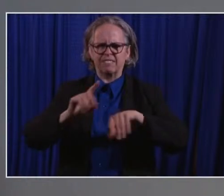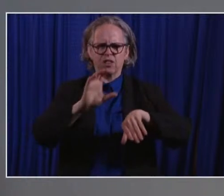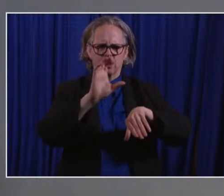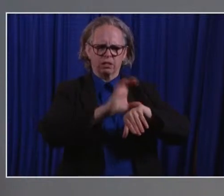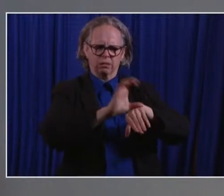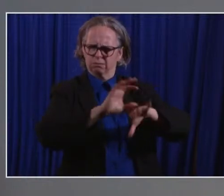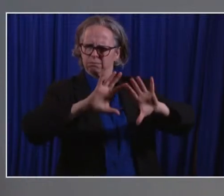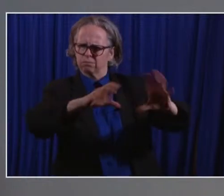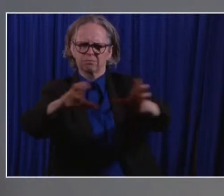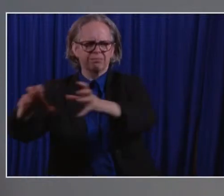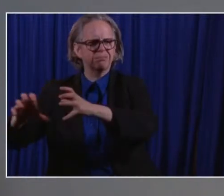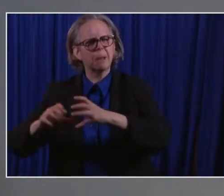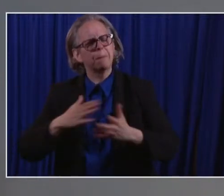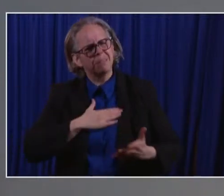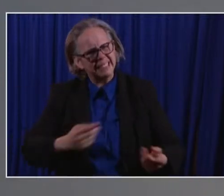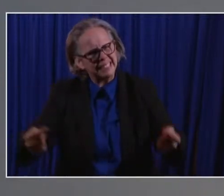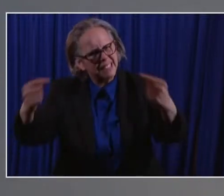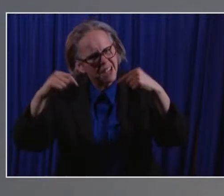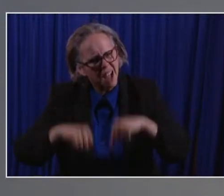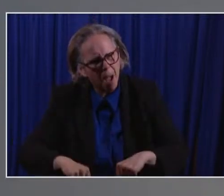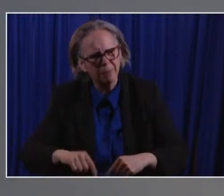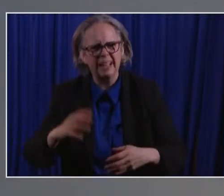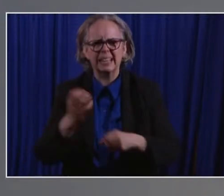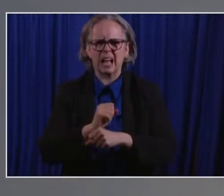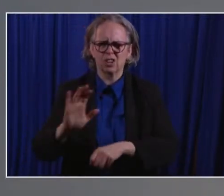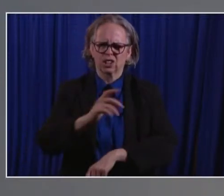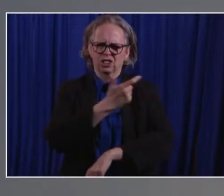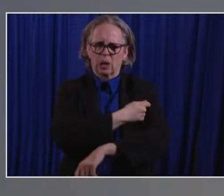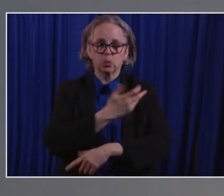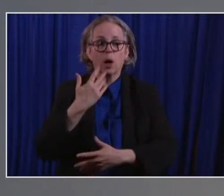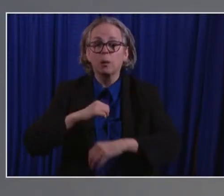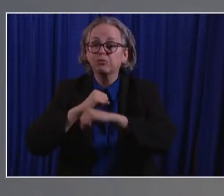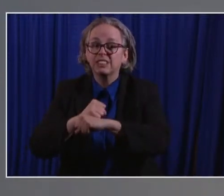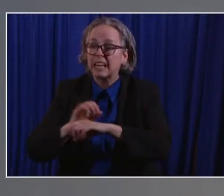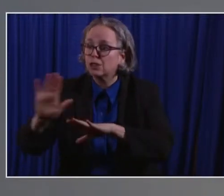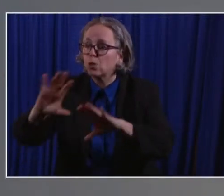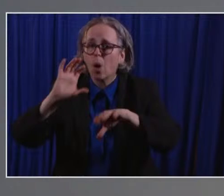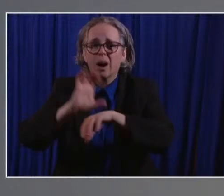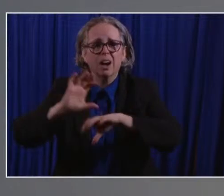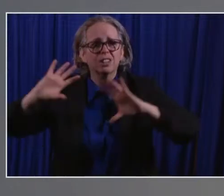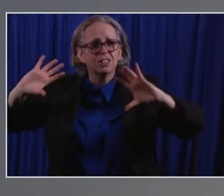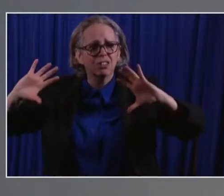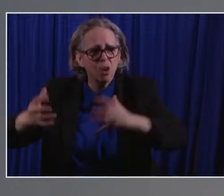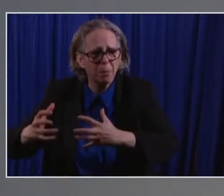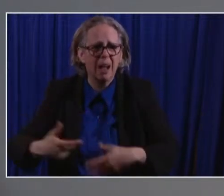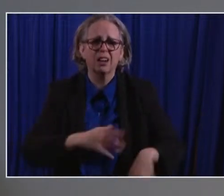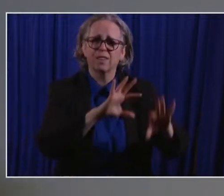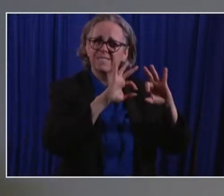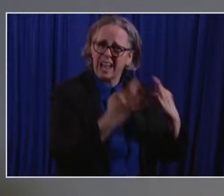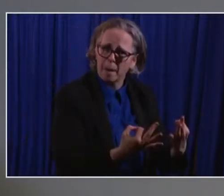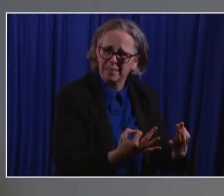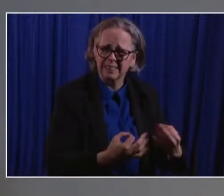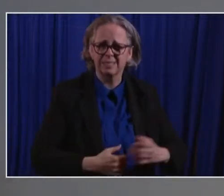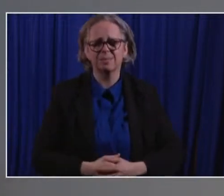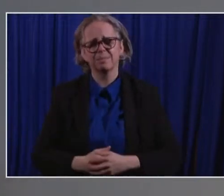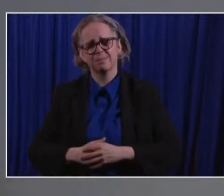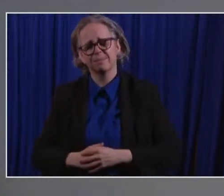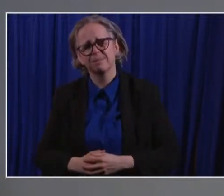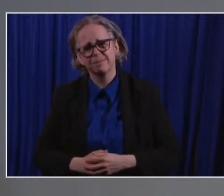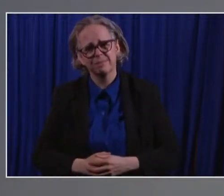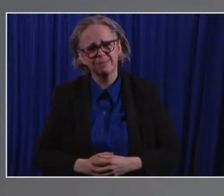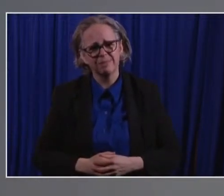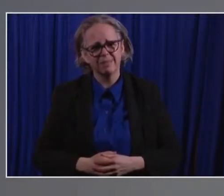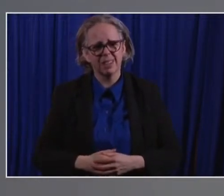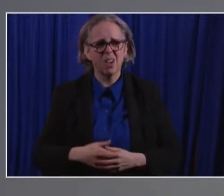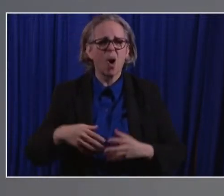family members. So there are a few points I want people to consider. Since we have Dr. Cunningham here, I think it's important note to share that